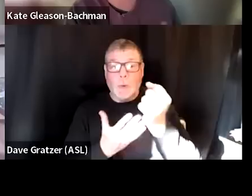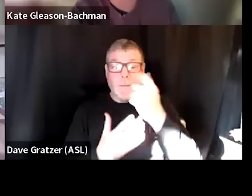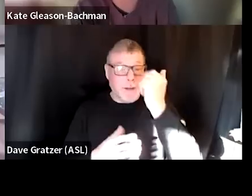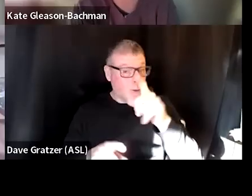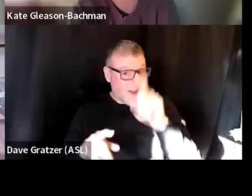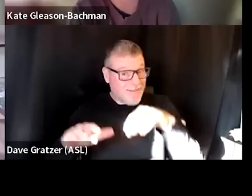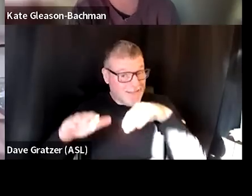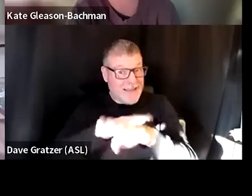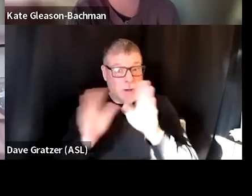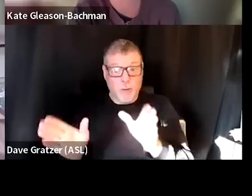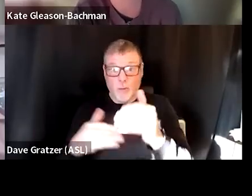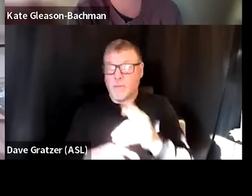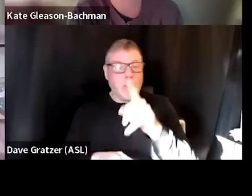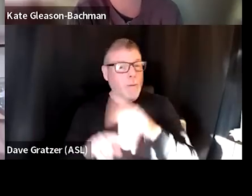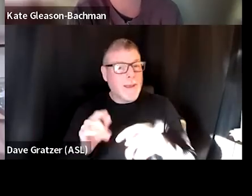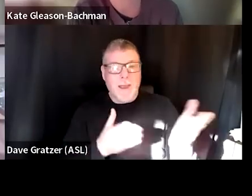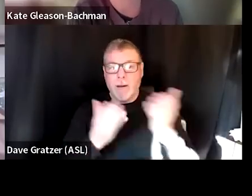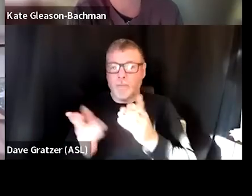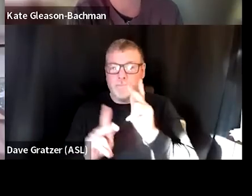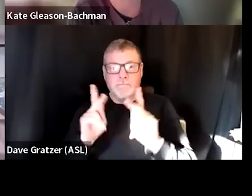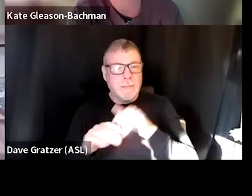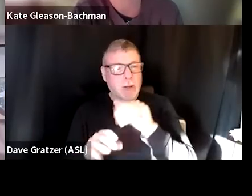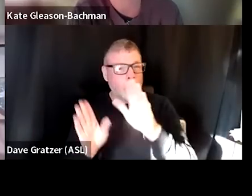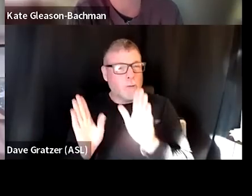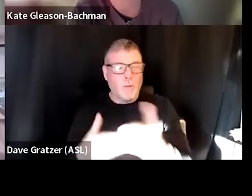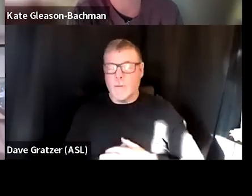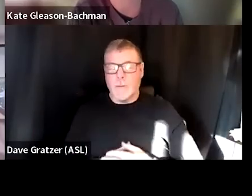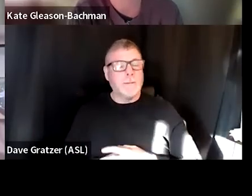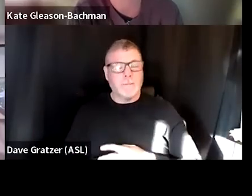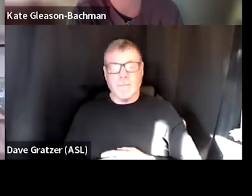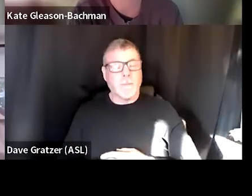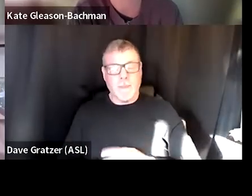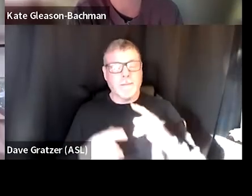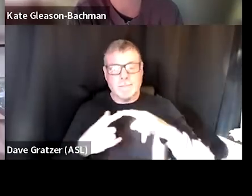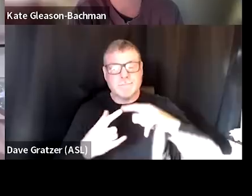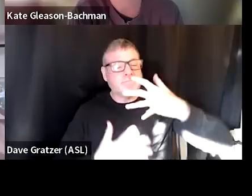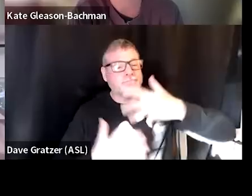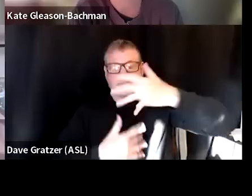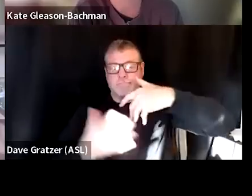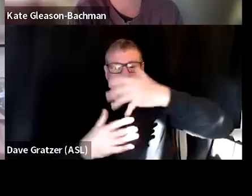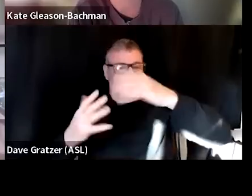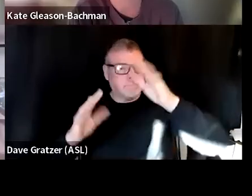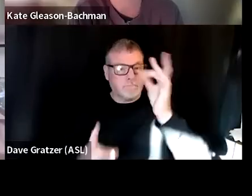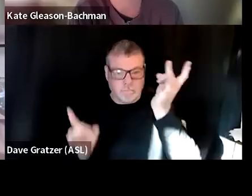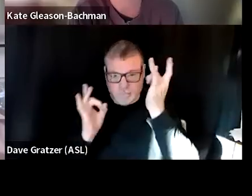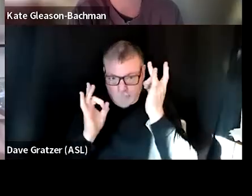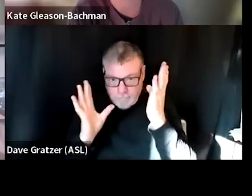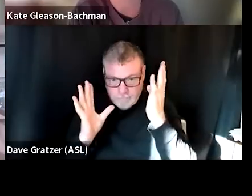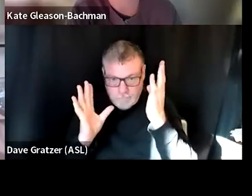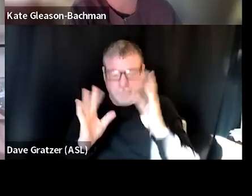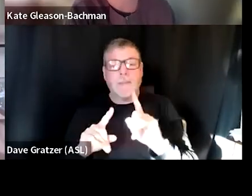room at a certain time, and now you can't bring people in your room. So it's just, it's in circles. But yes, we've been able to at